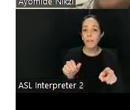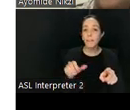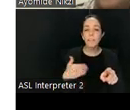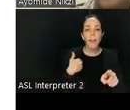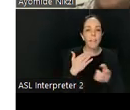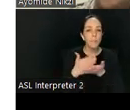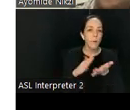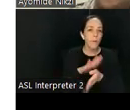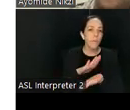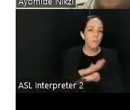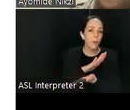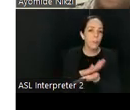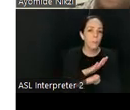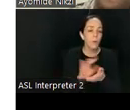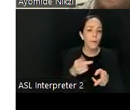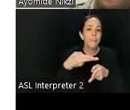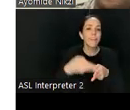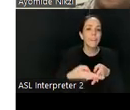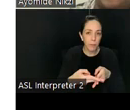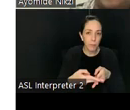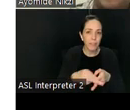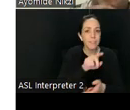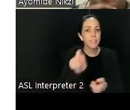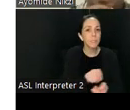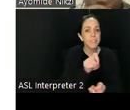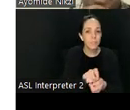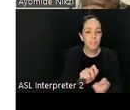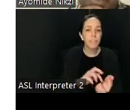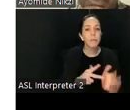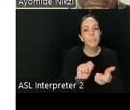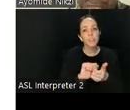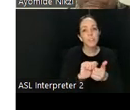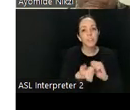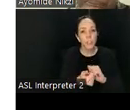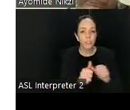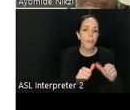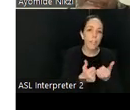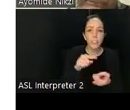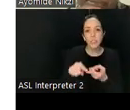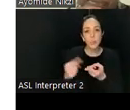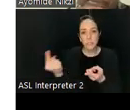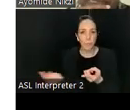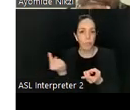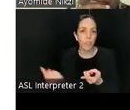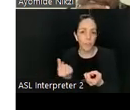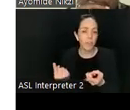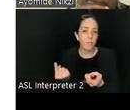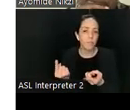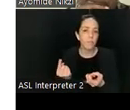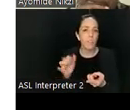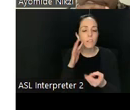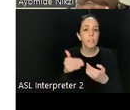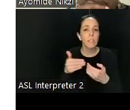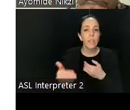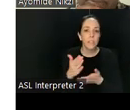where naming the entity is on that. And that's going to be in the next phase of work, the